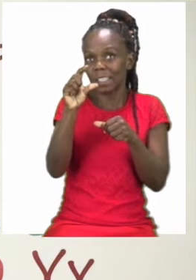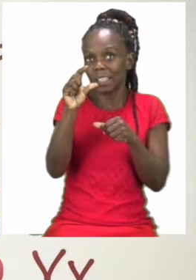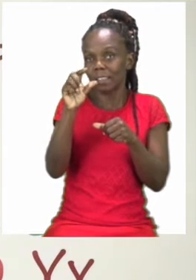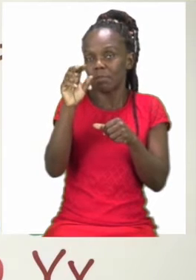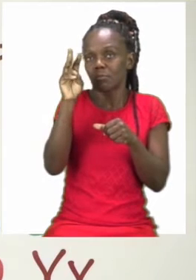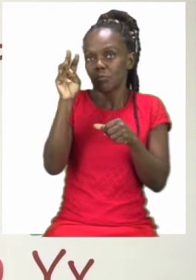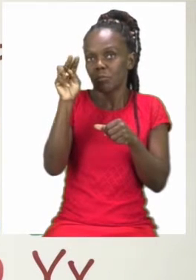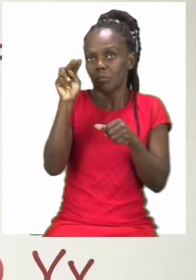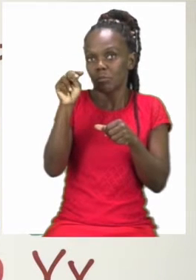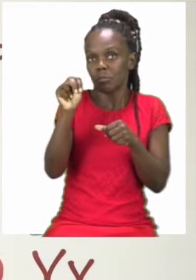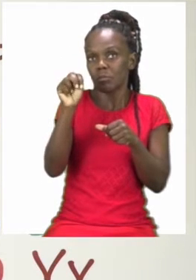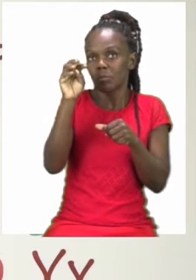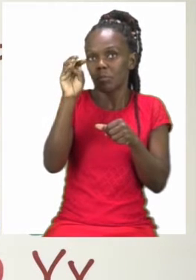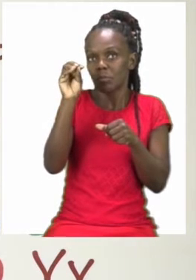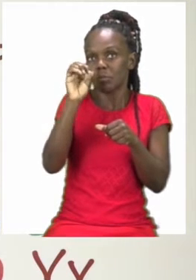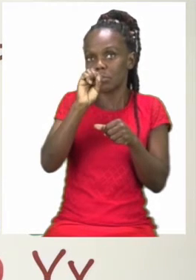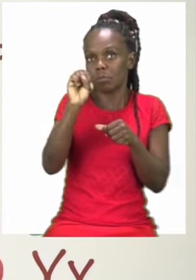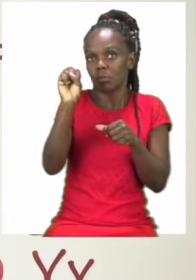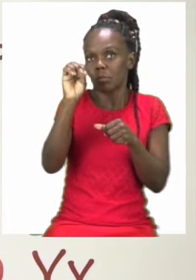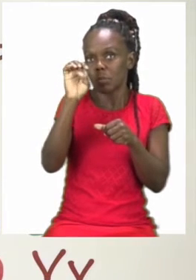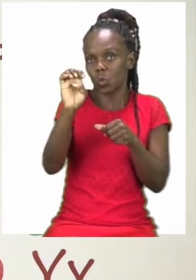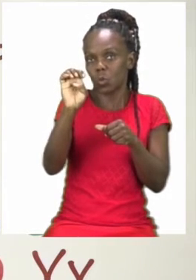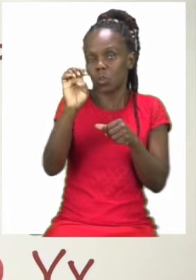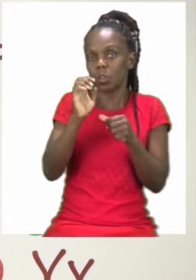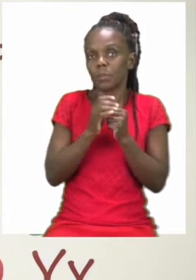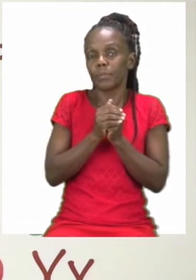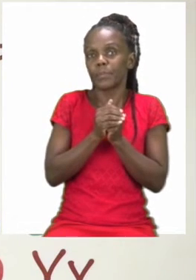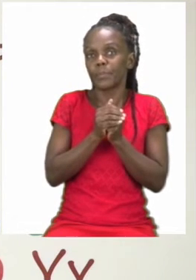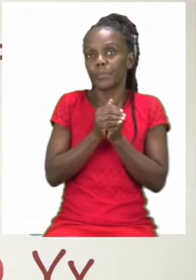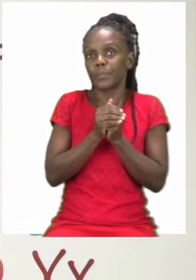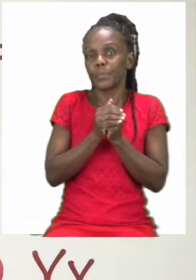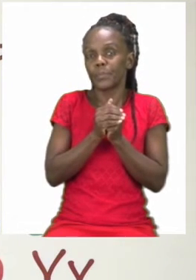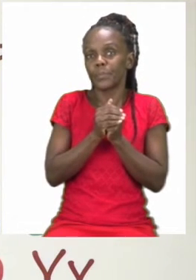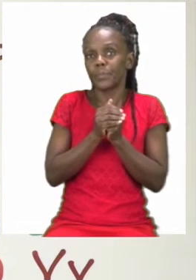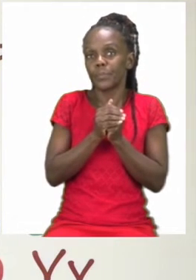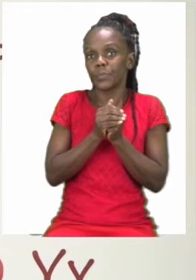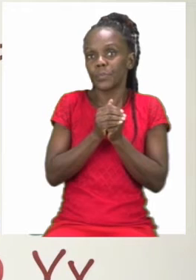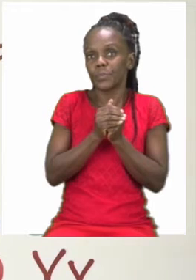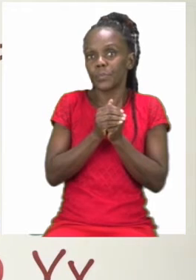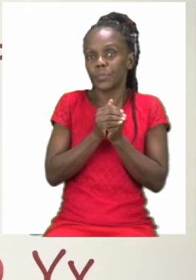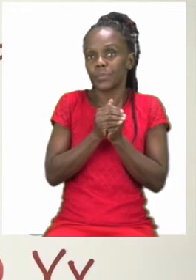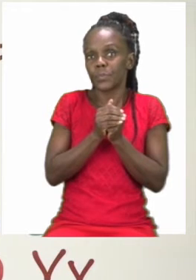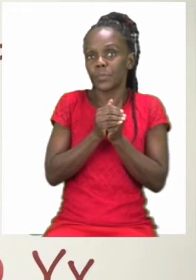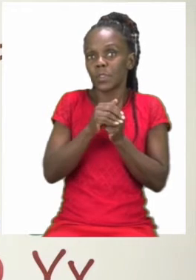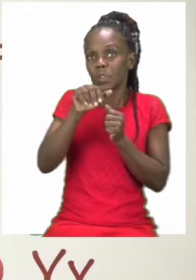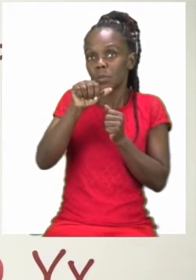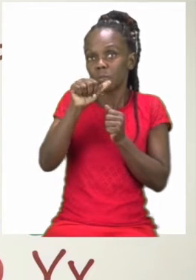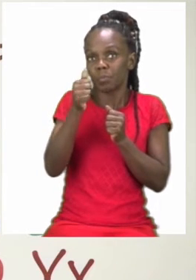Now the next card that I have is going to be the